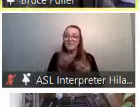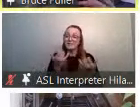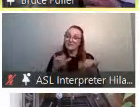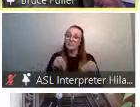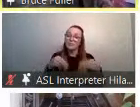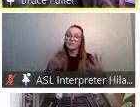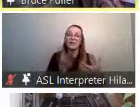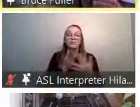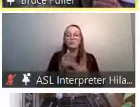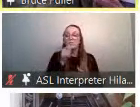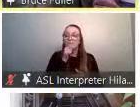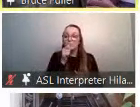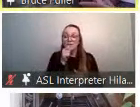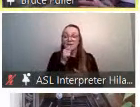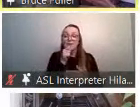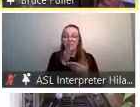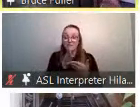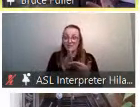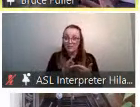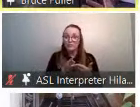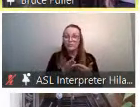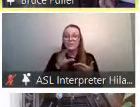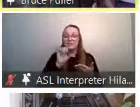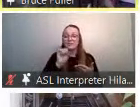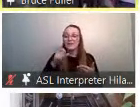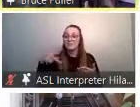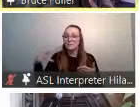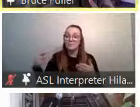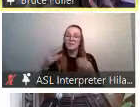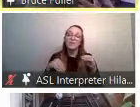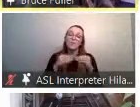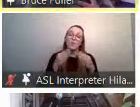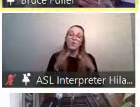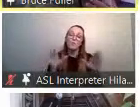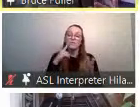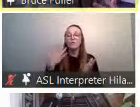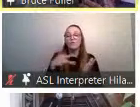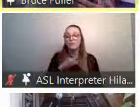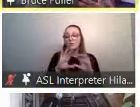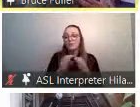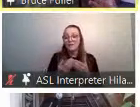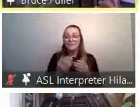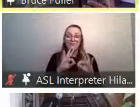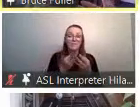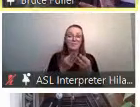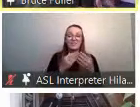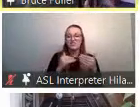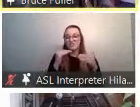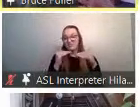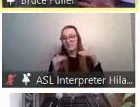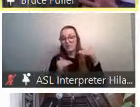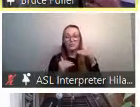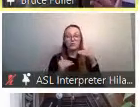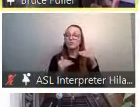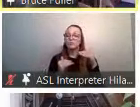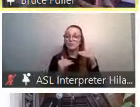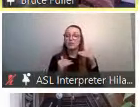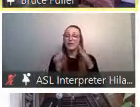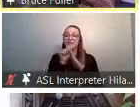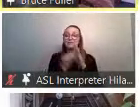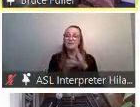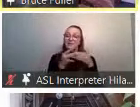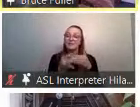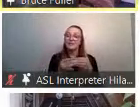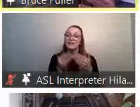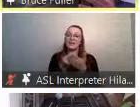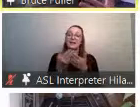as CSPP becomes more open to middle-class populations, families just under the state median income, we're going to start to